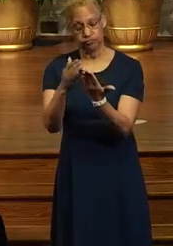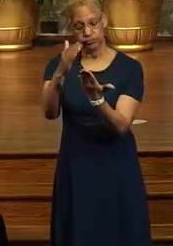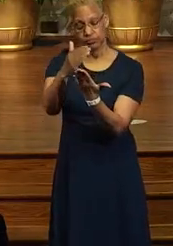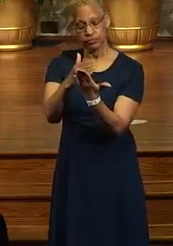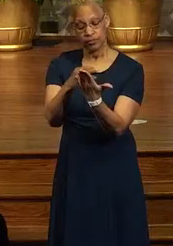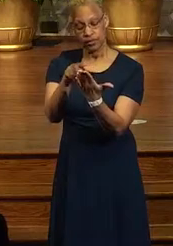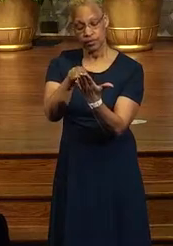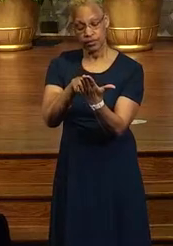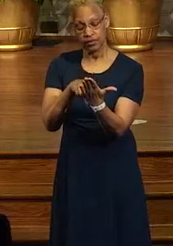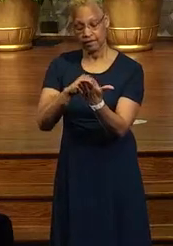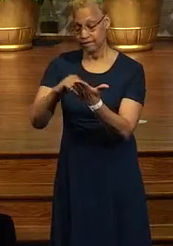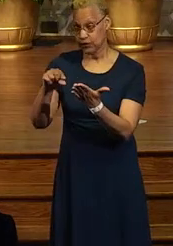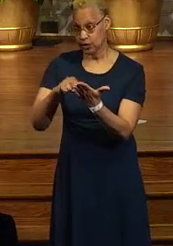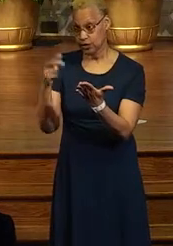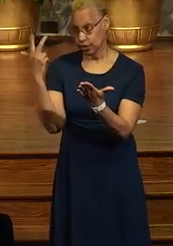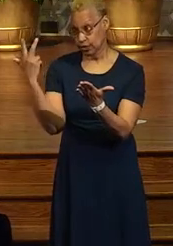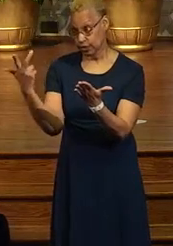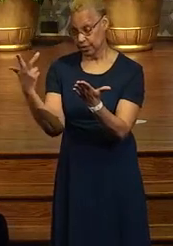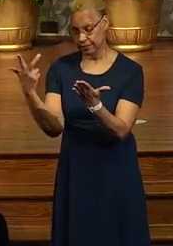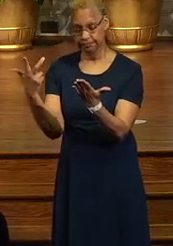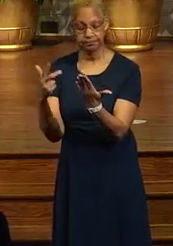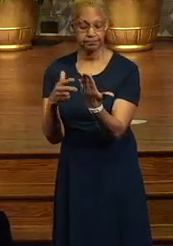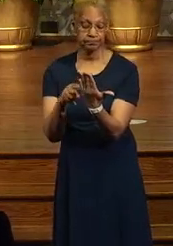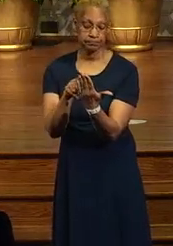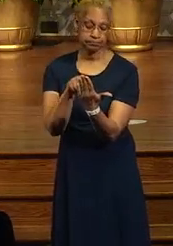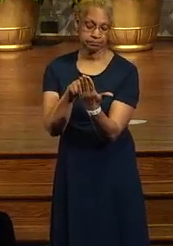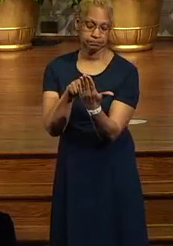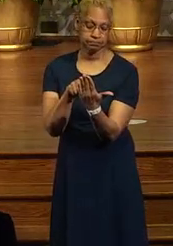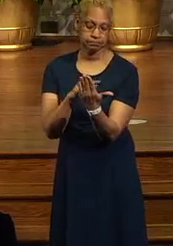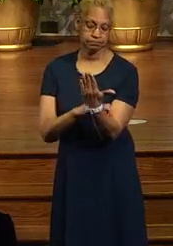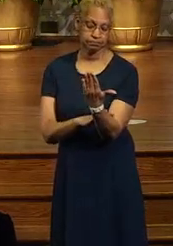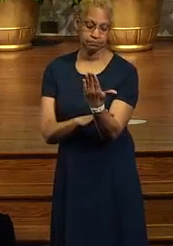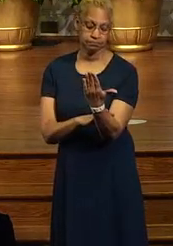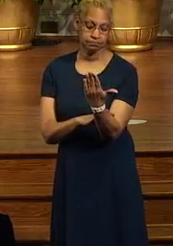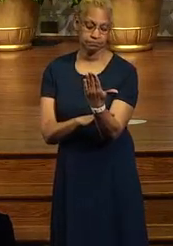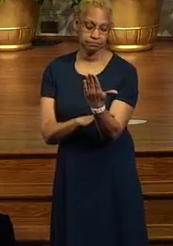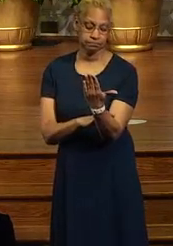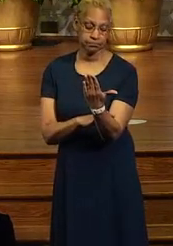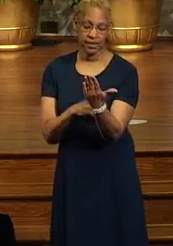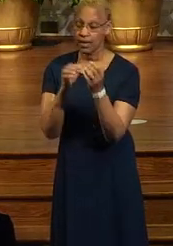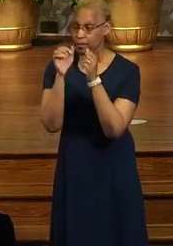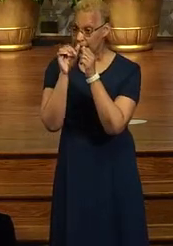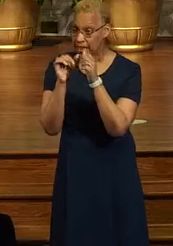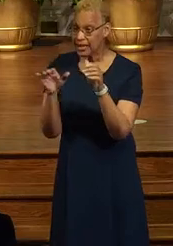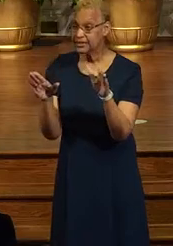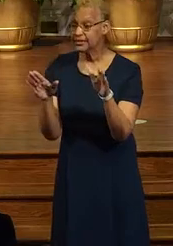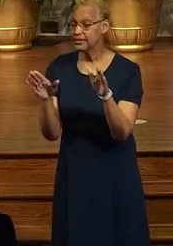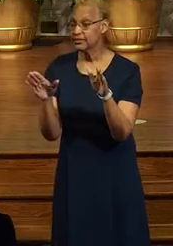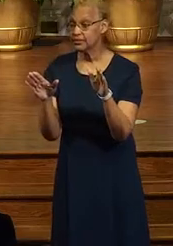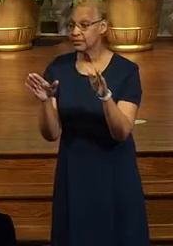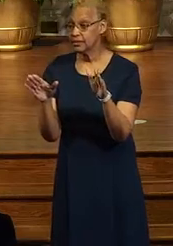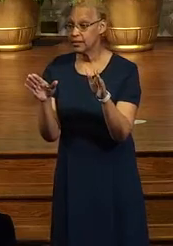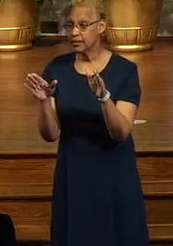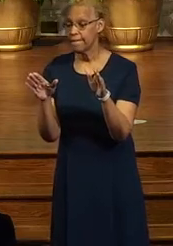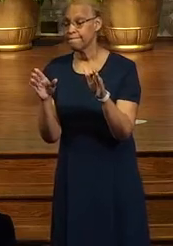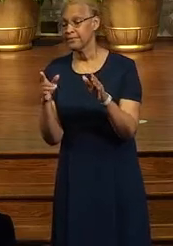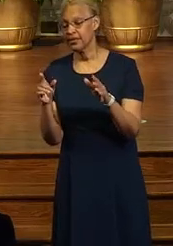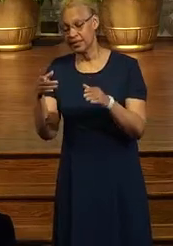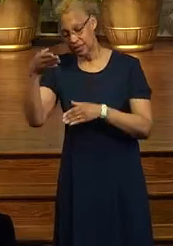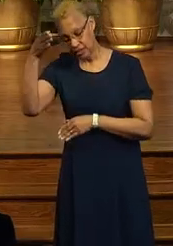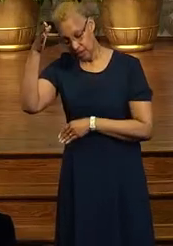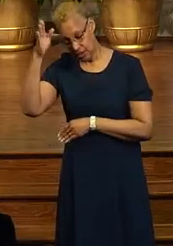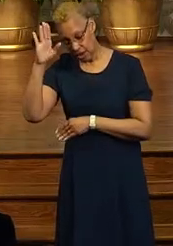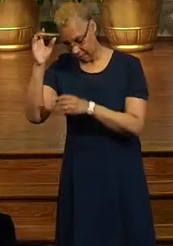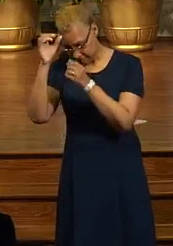3 of chapter 1 of the book of Ephesians. The Bible says, "Blessed be the God and Father of